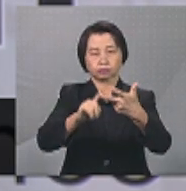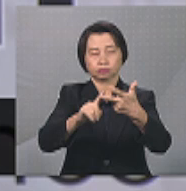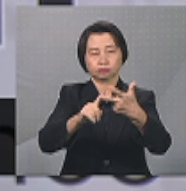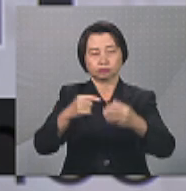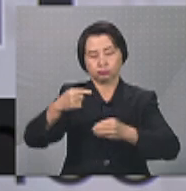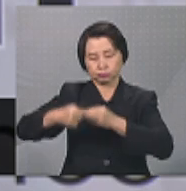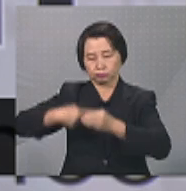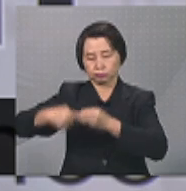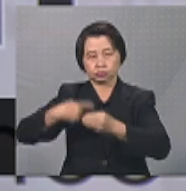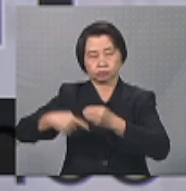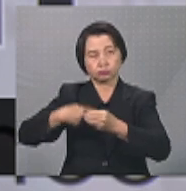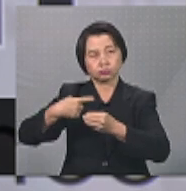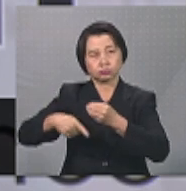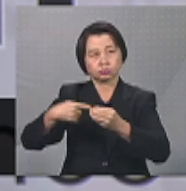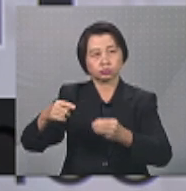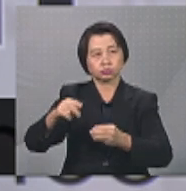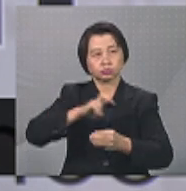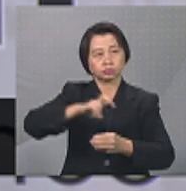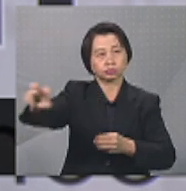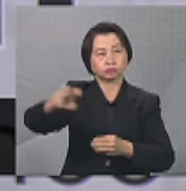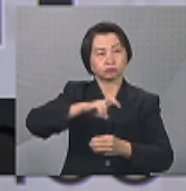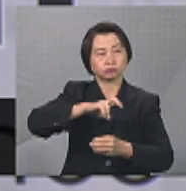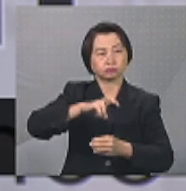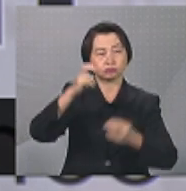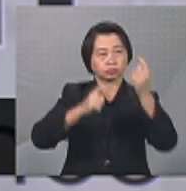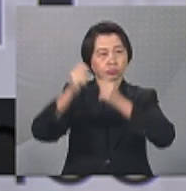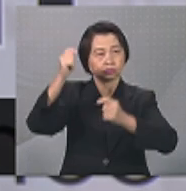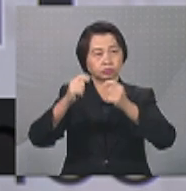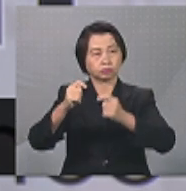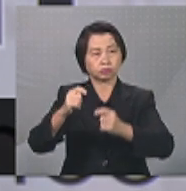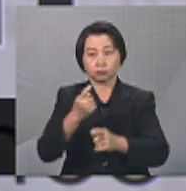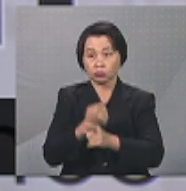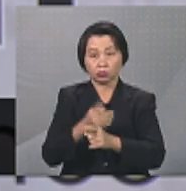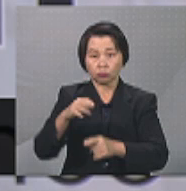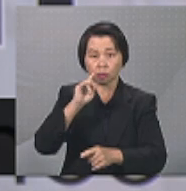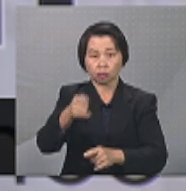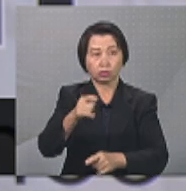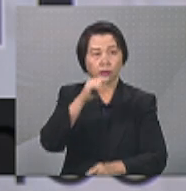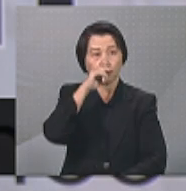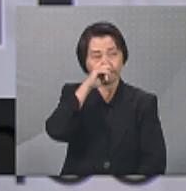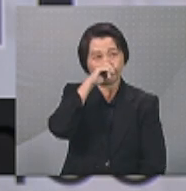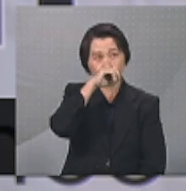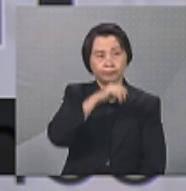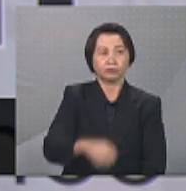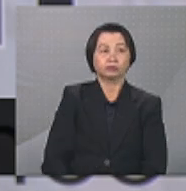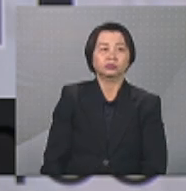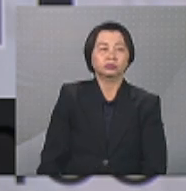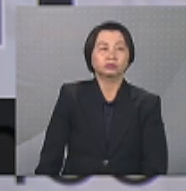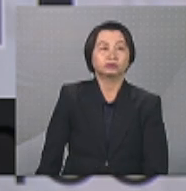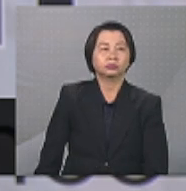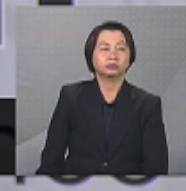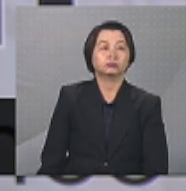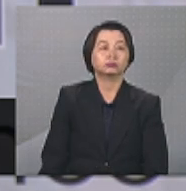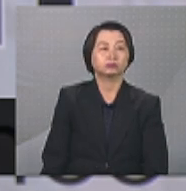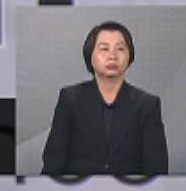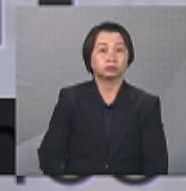to travel. I did answer that. So do you think it should be prolonged? Do you think we should continue